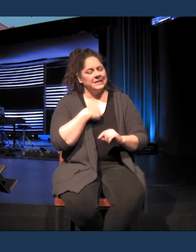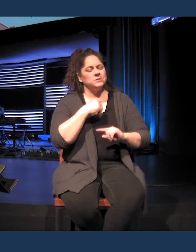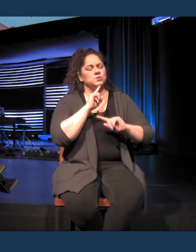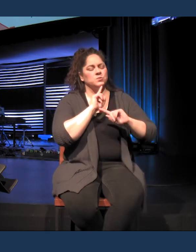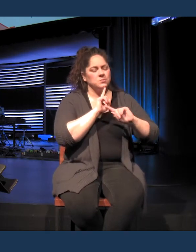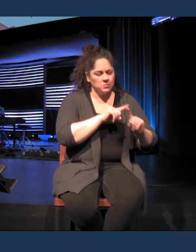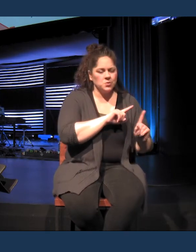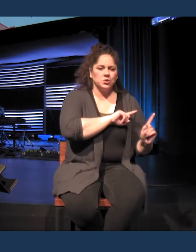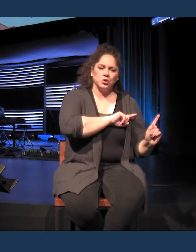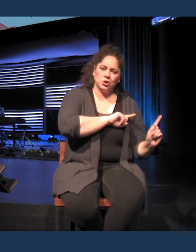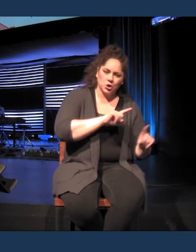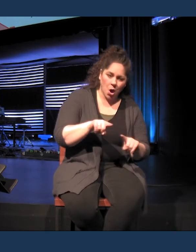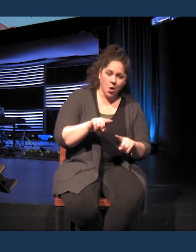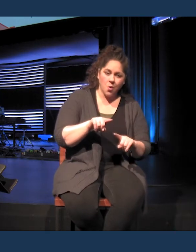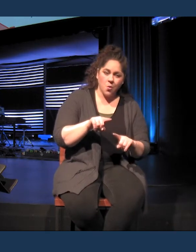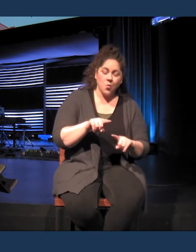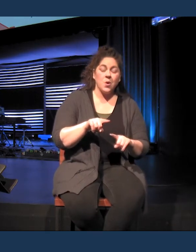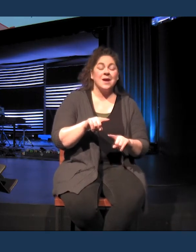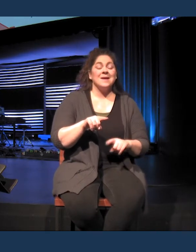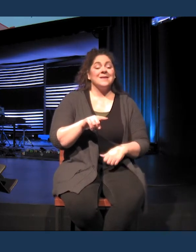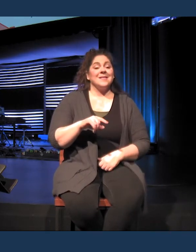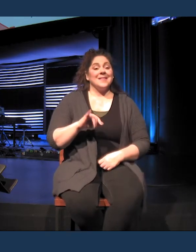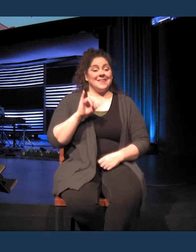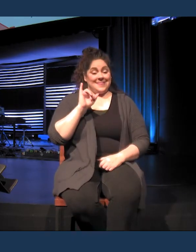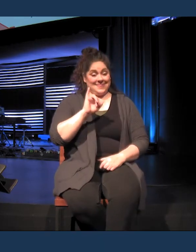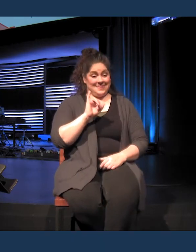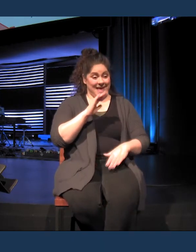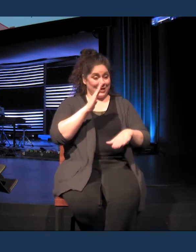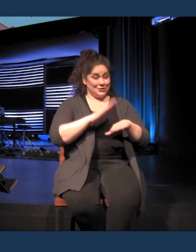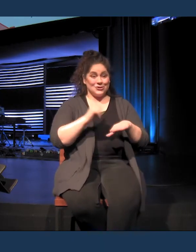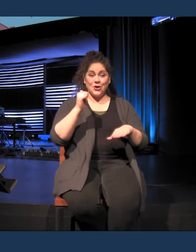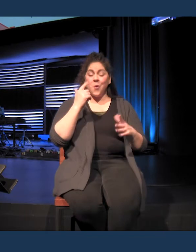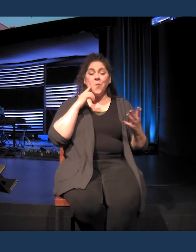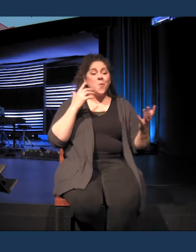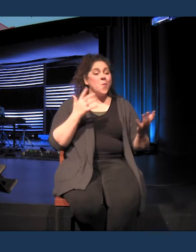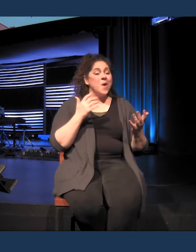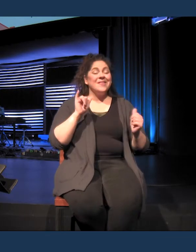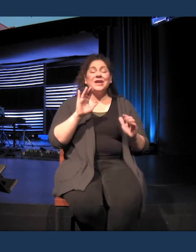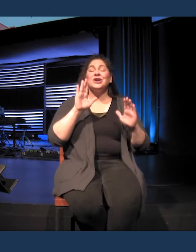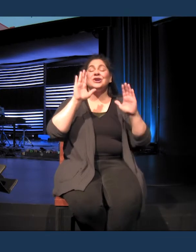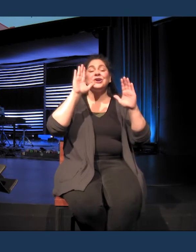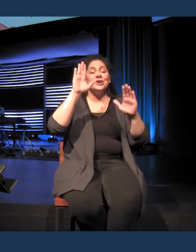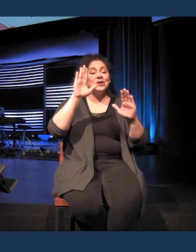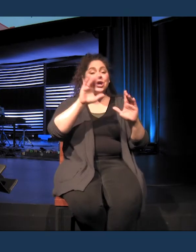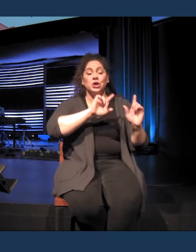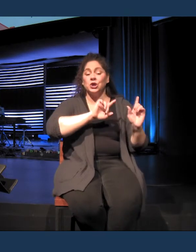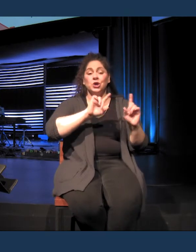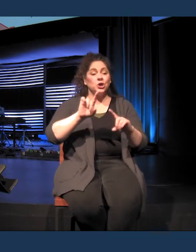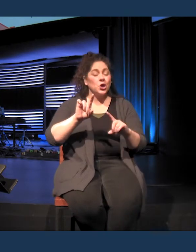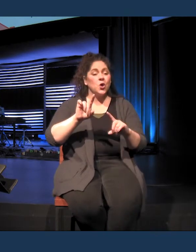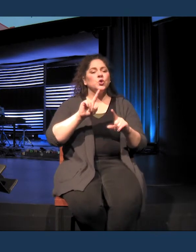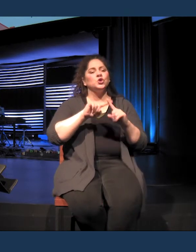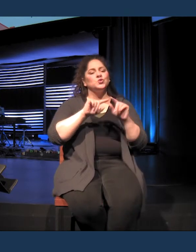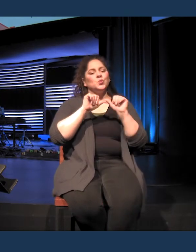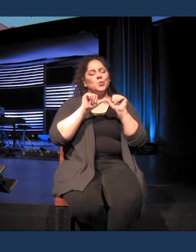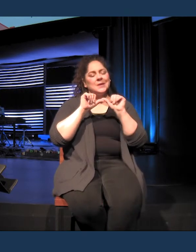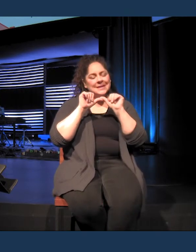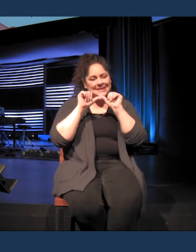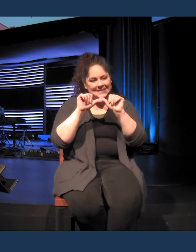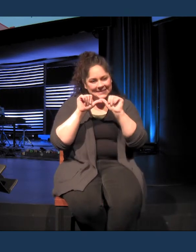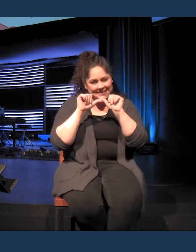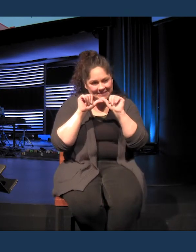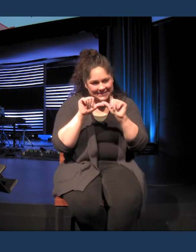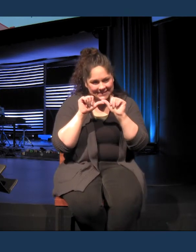commission. And what is the Great Commission? The Great Commission is to continue. Everybody